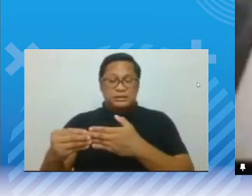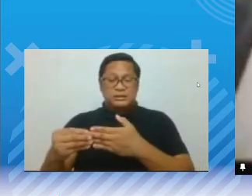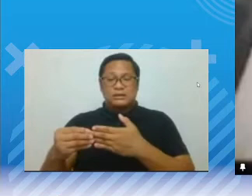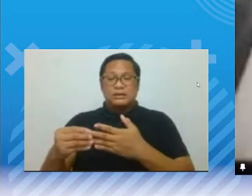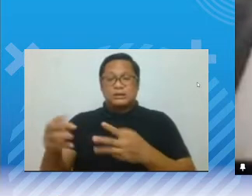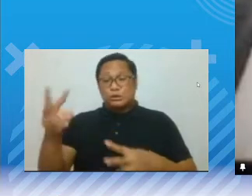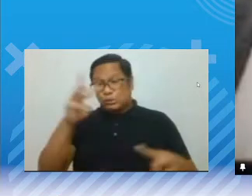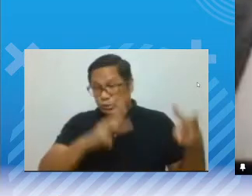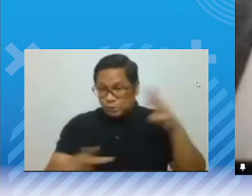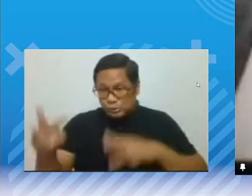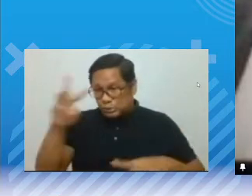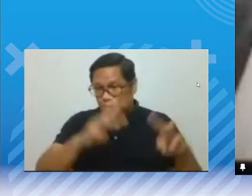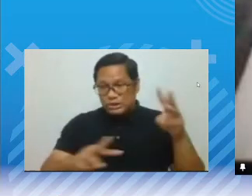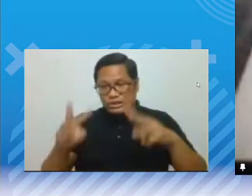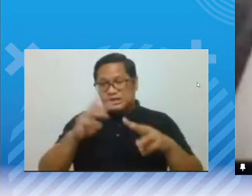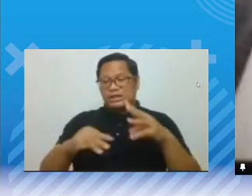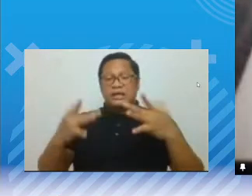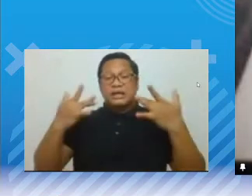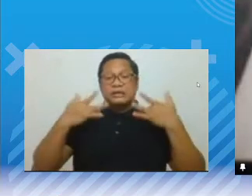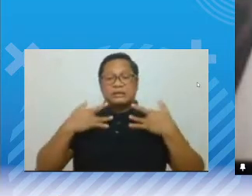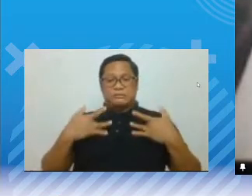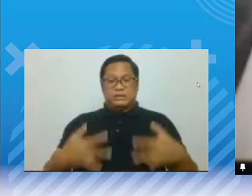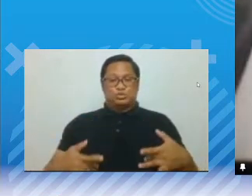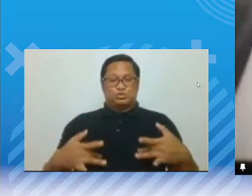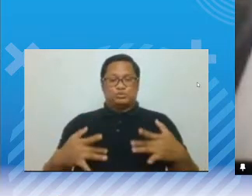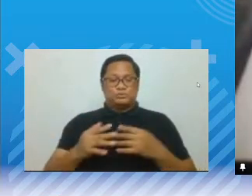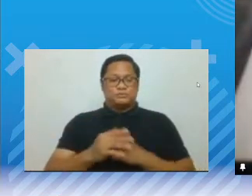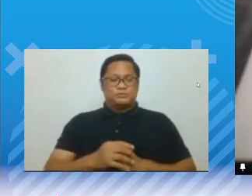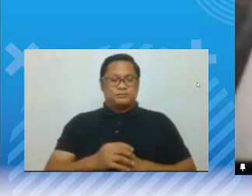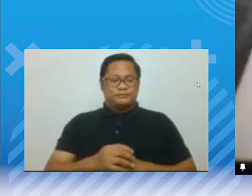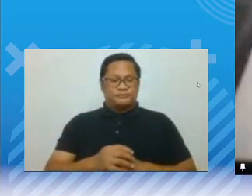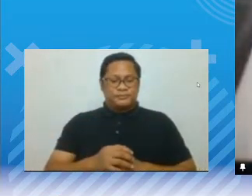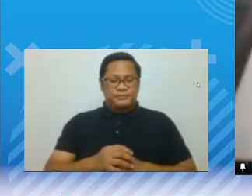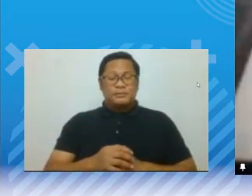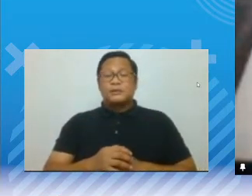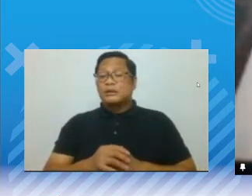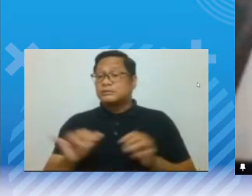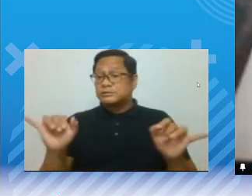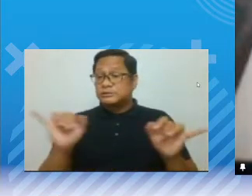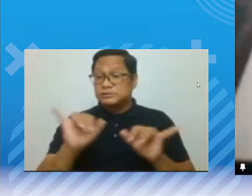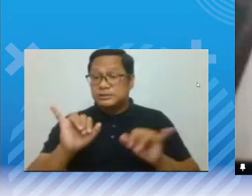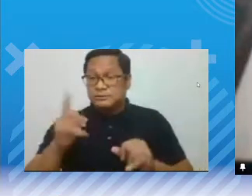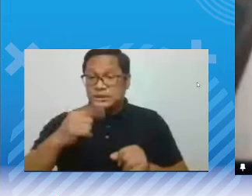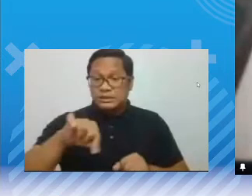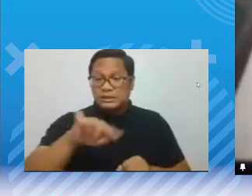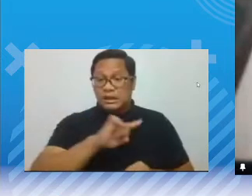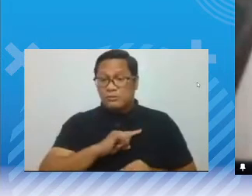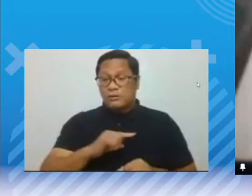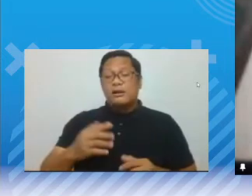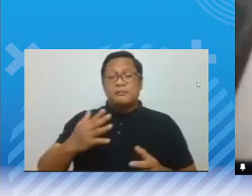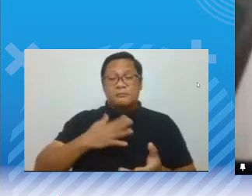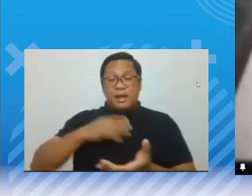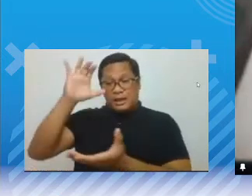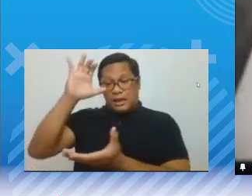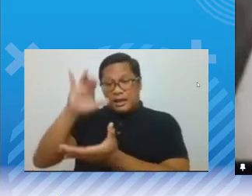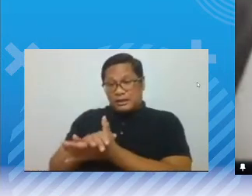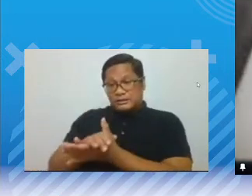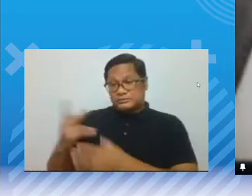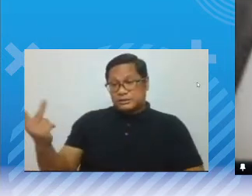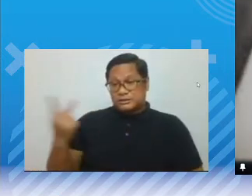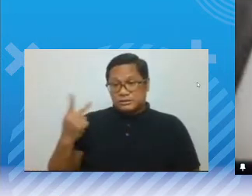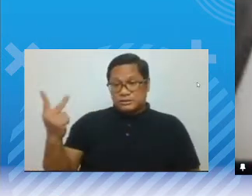anxiety and worse, depression. Like in our case, my husband and I are both public